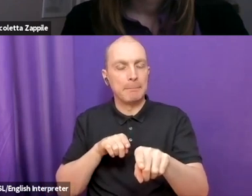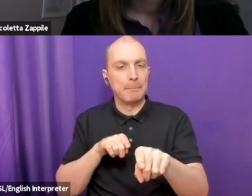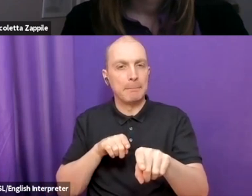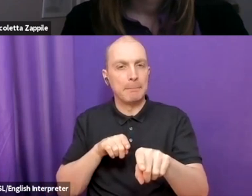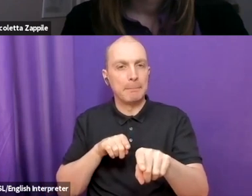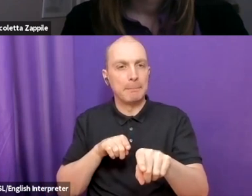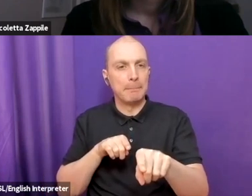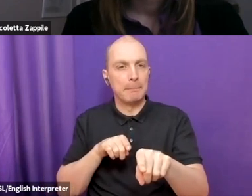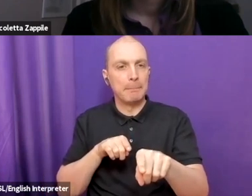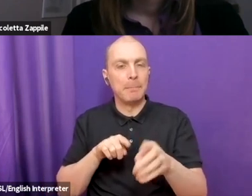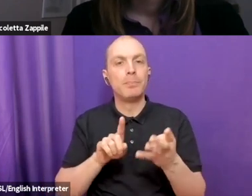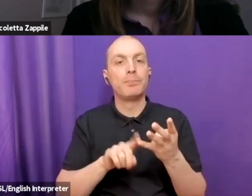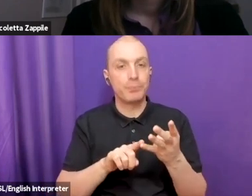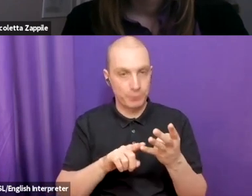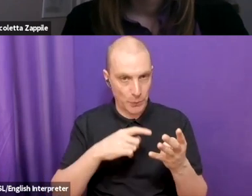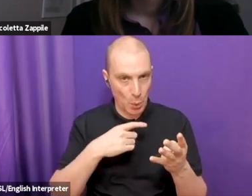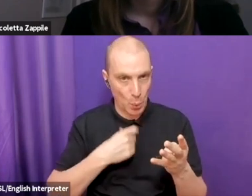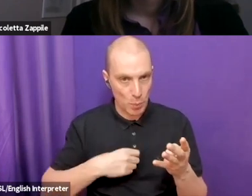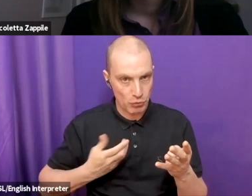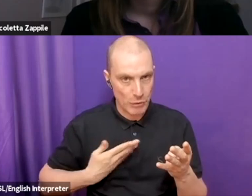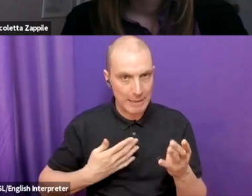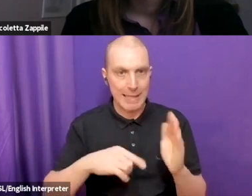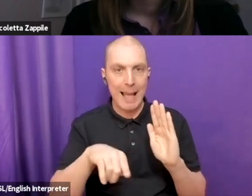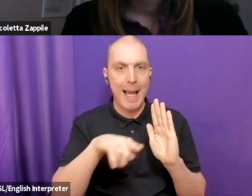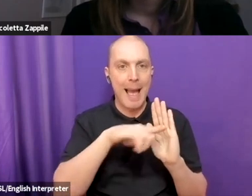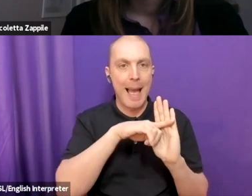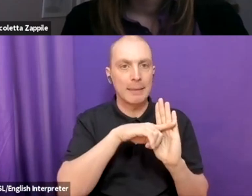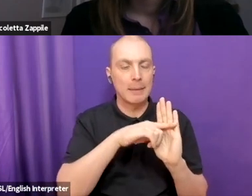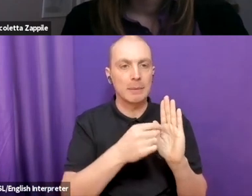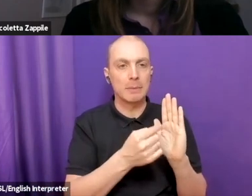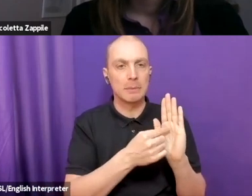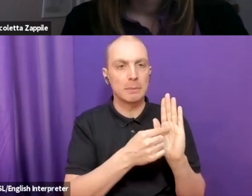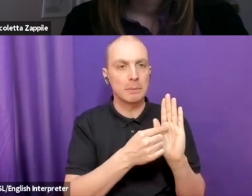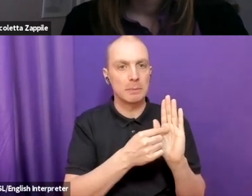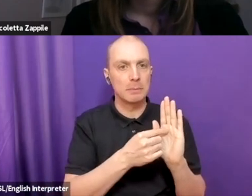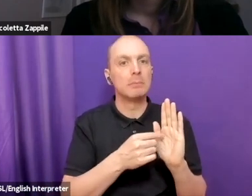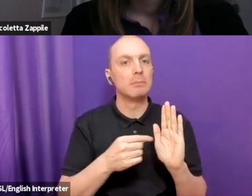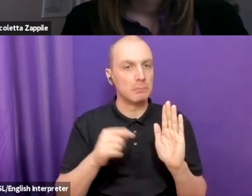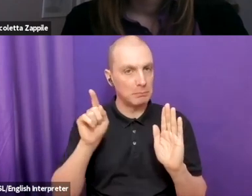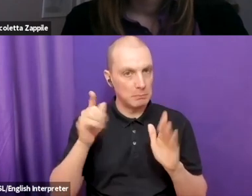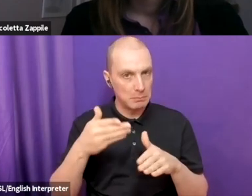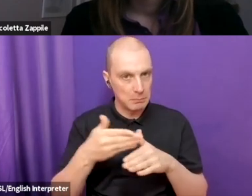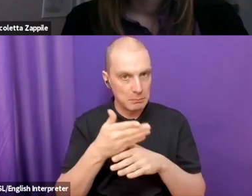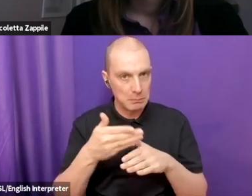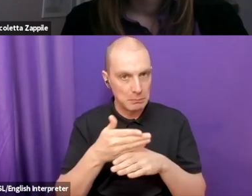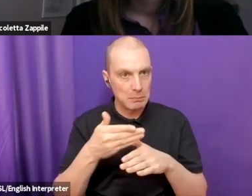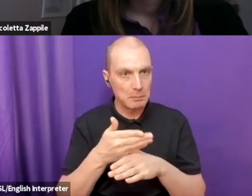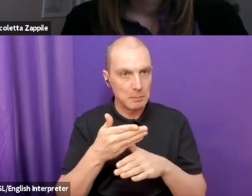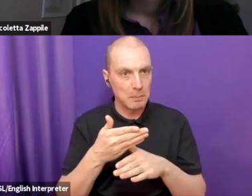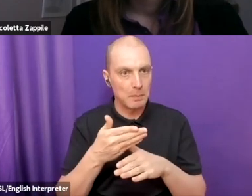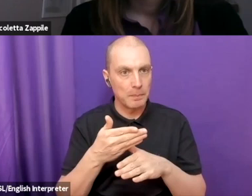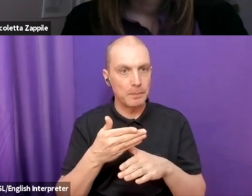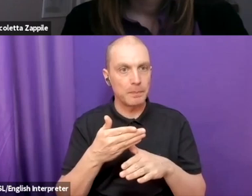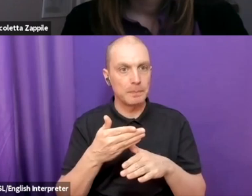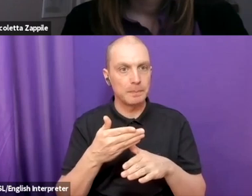the Human Rights Act was the last point that they raised also. And we are now at the same situation, as you know.